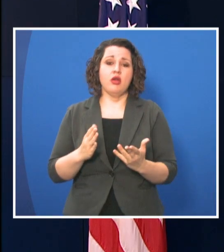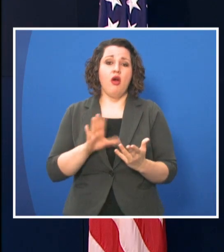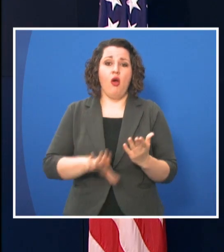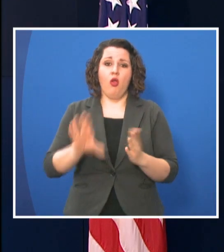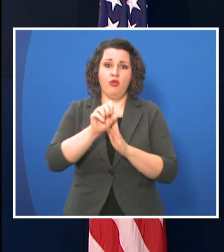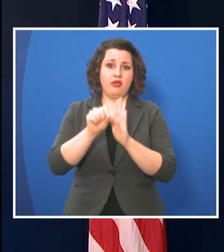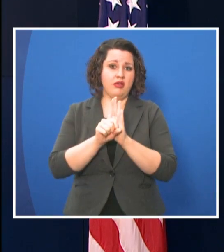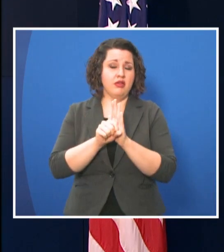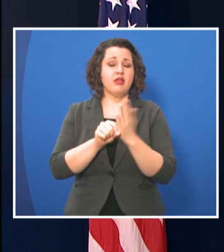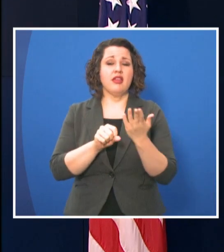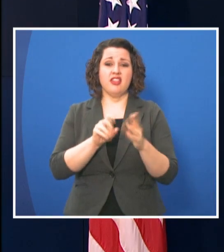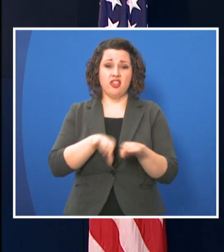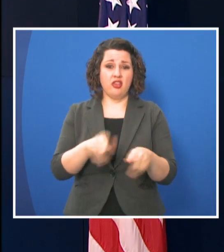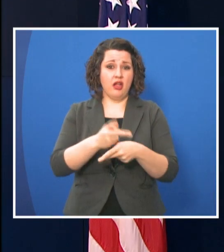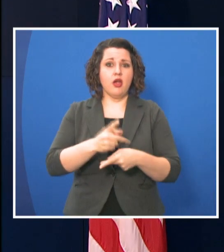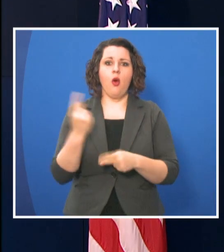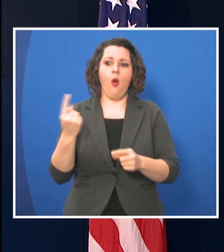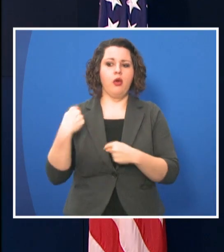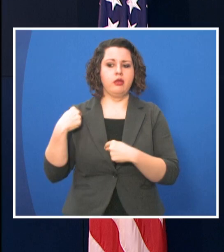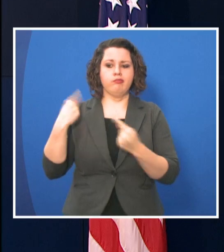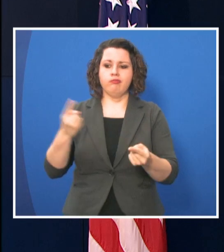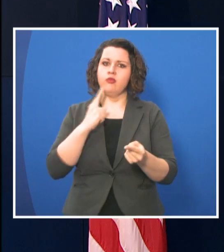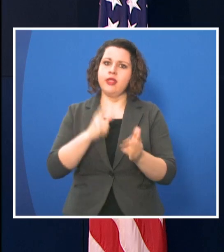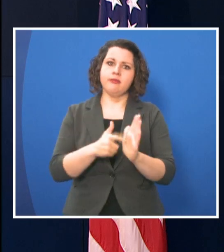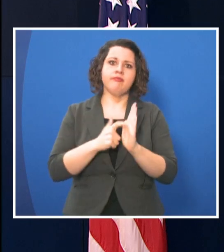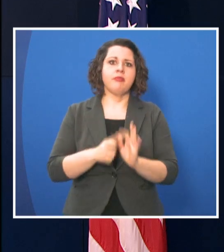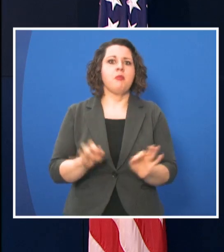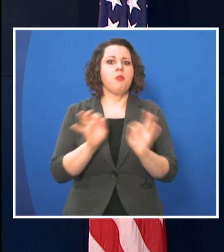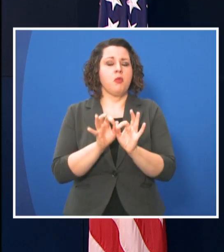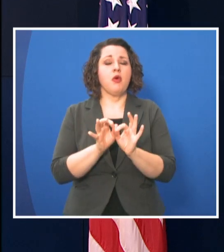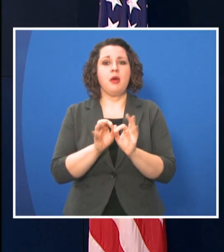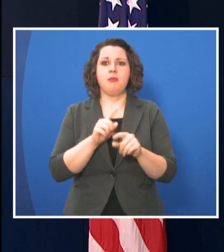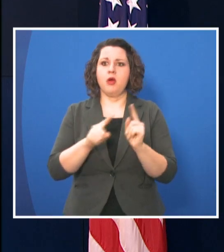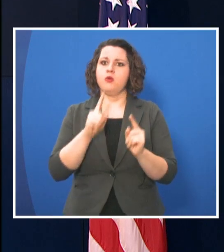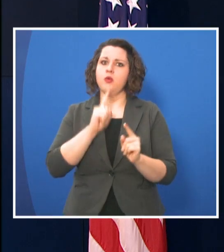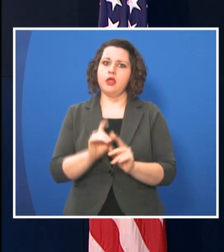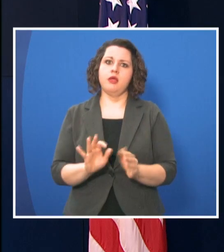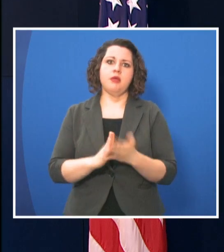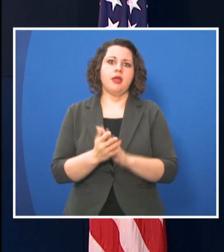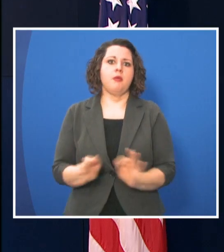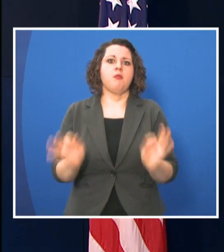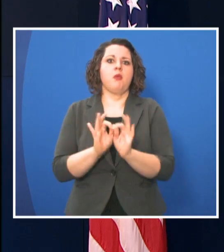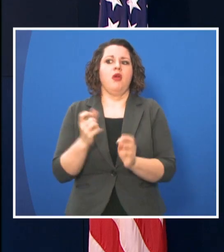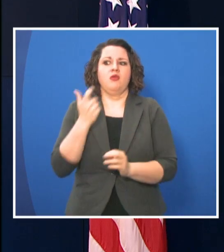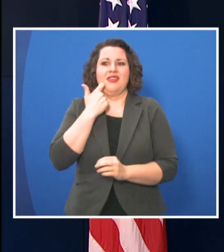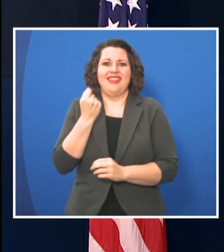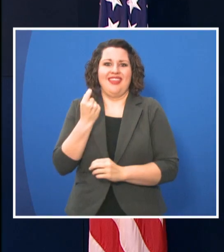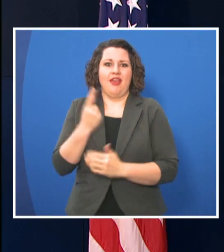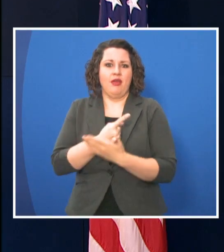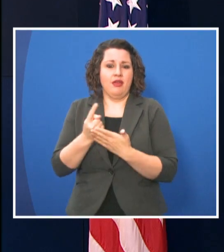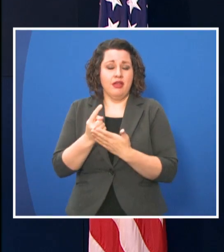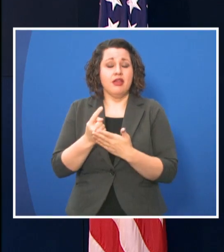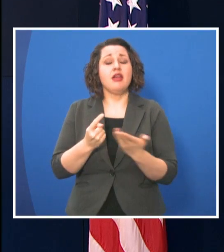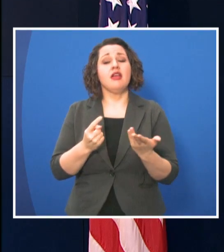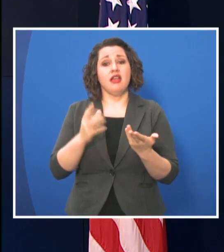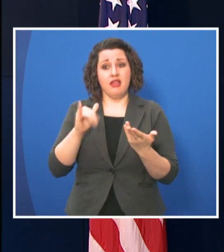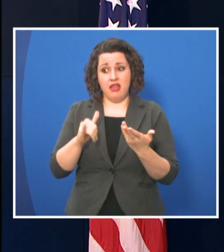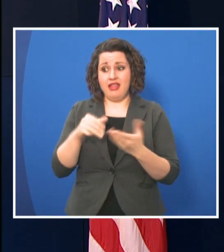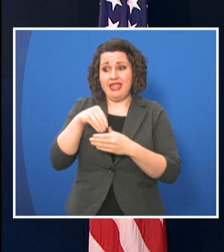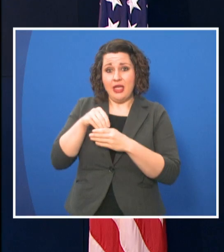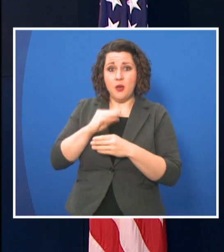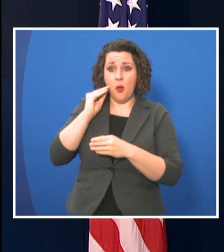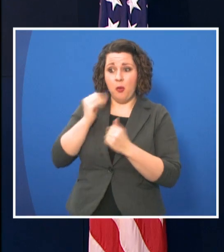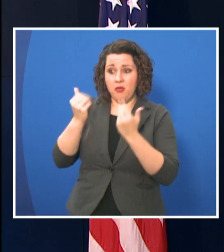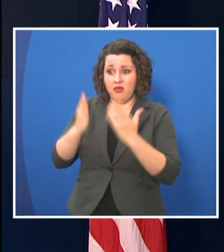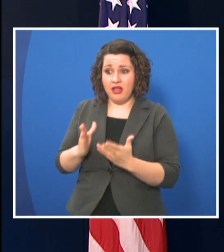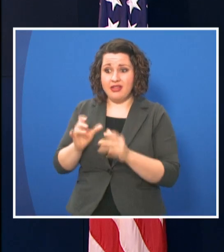essential, but never more than it has been these last 11 weeks. Without child care centers and in-home providers remaining open,